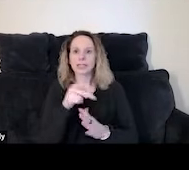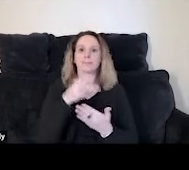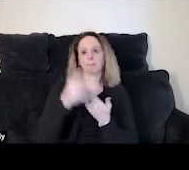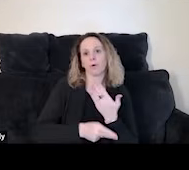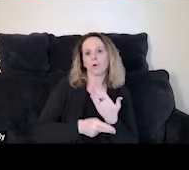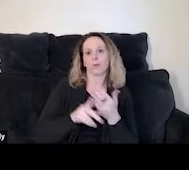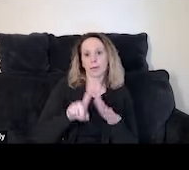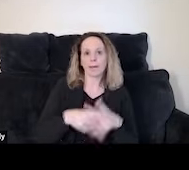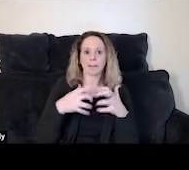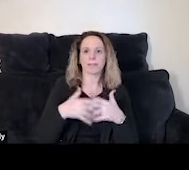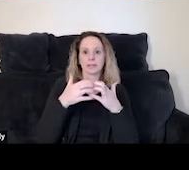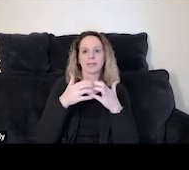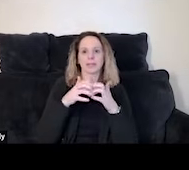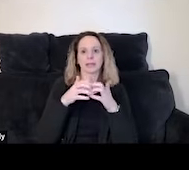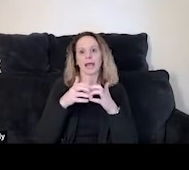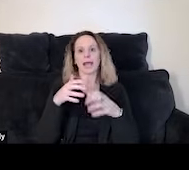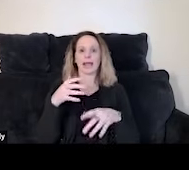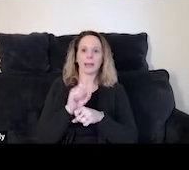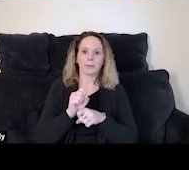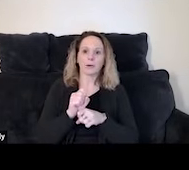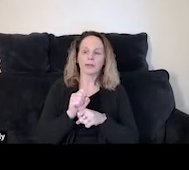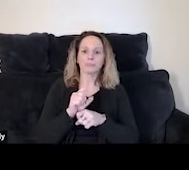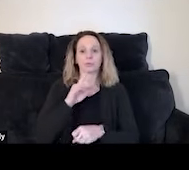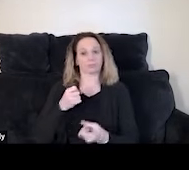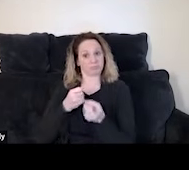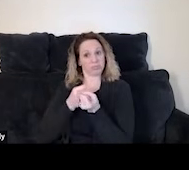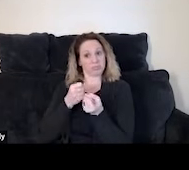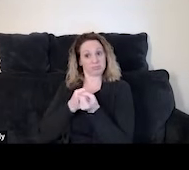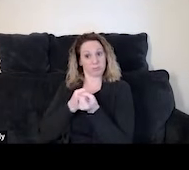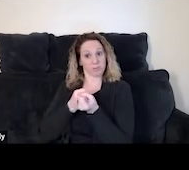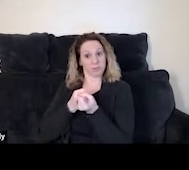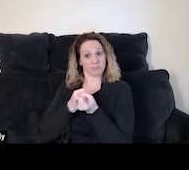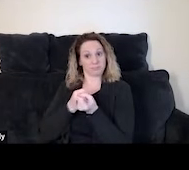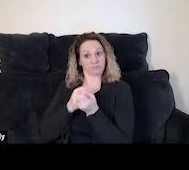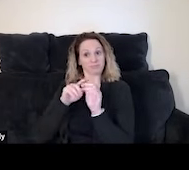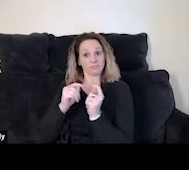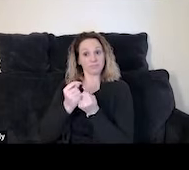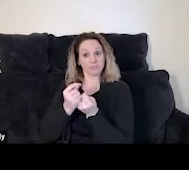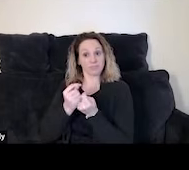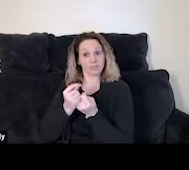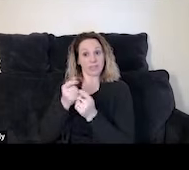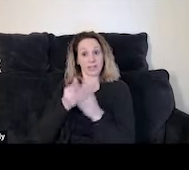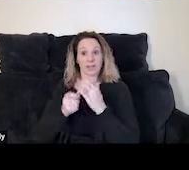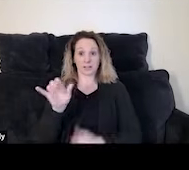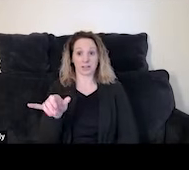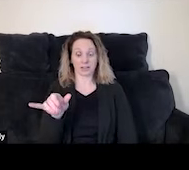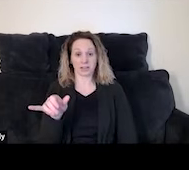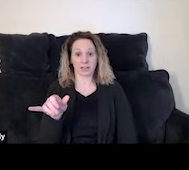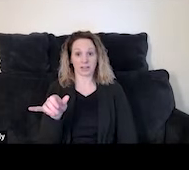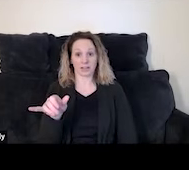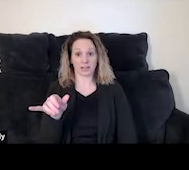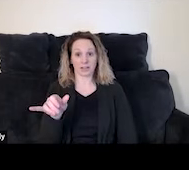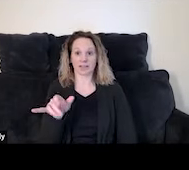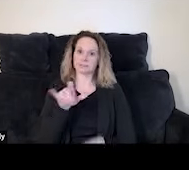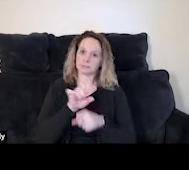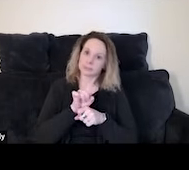implementation strategies, and lifting up all the work. They're really supporting the teams underneath them who are putting the work